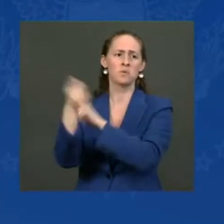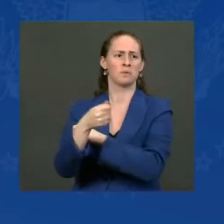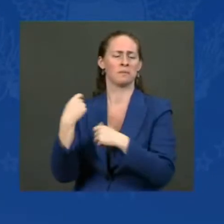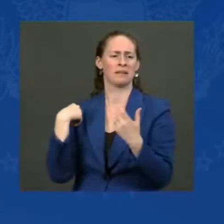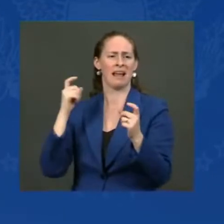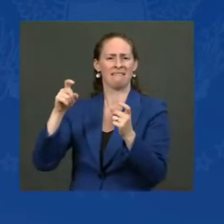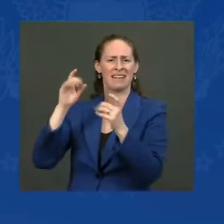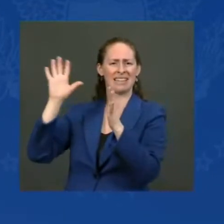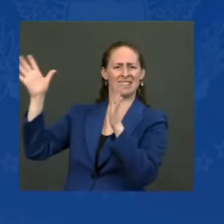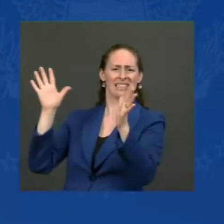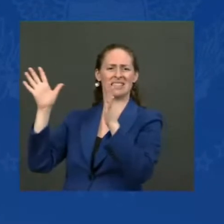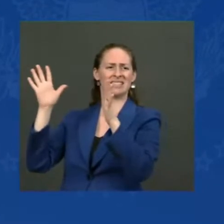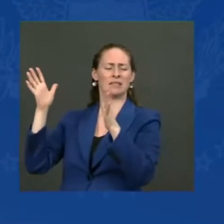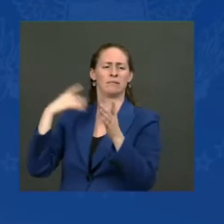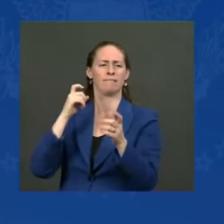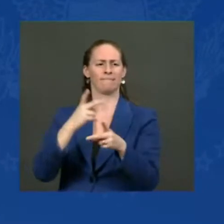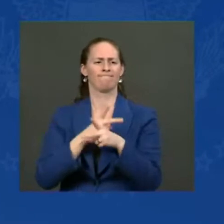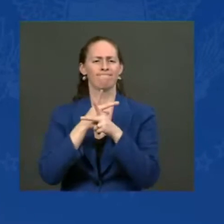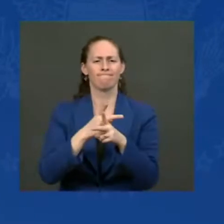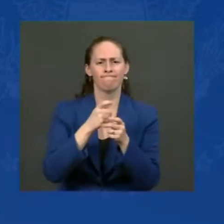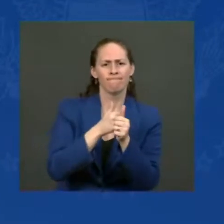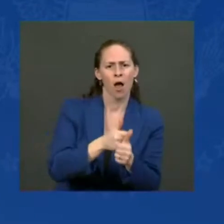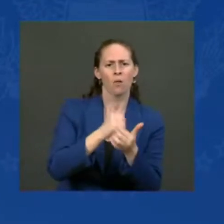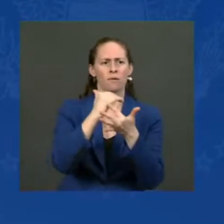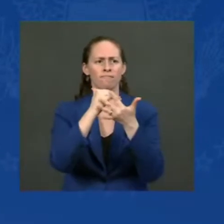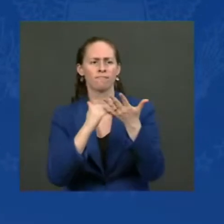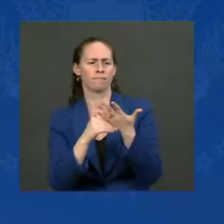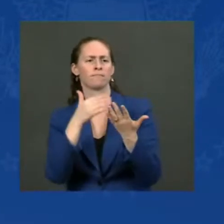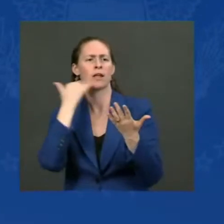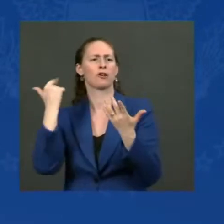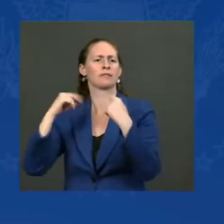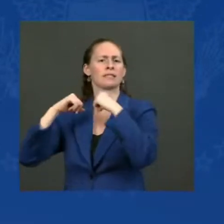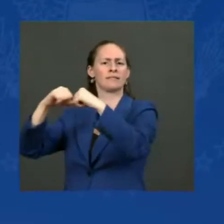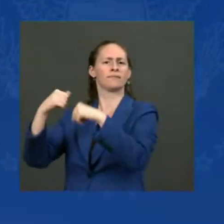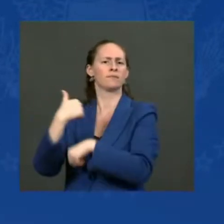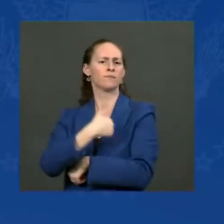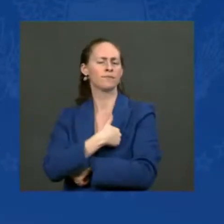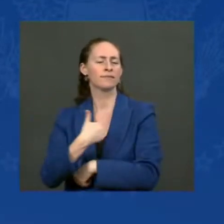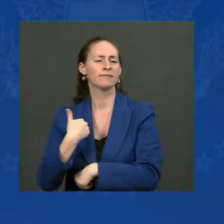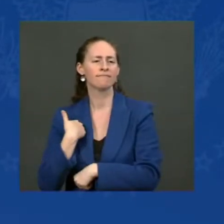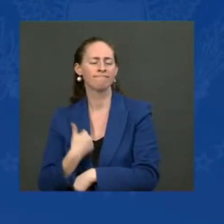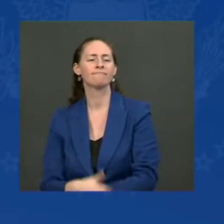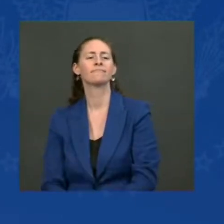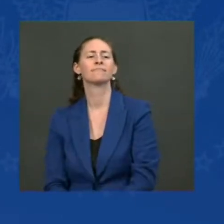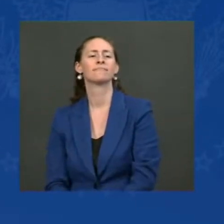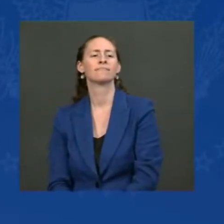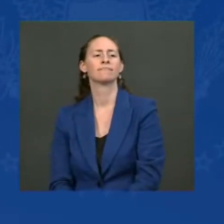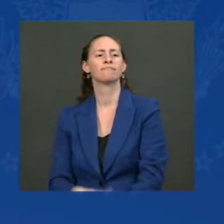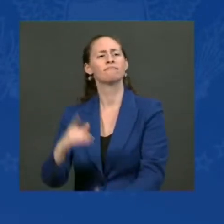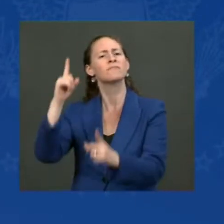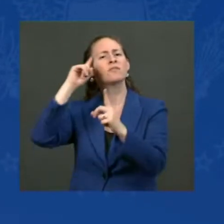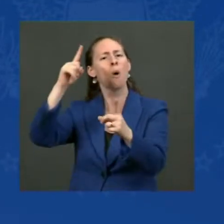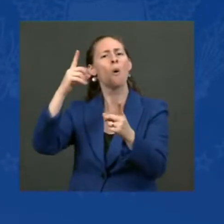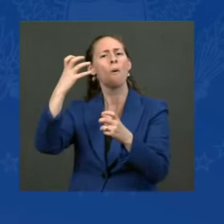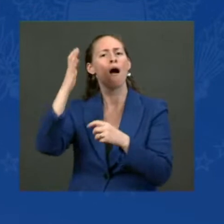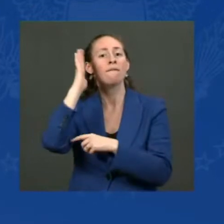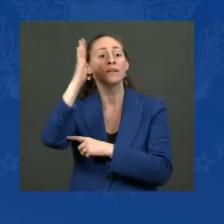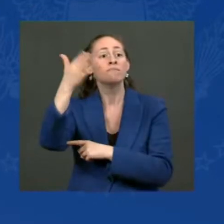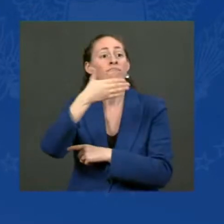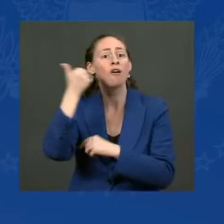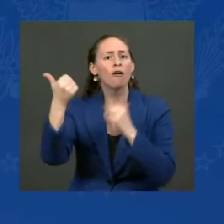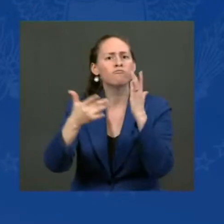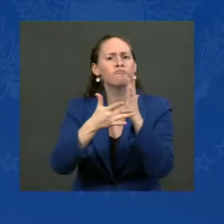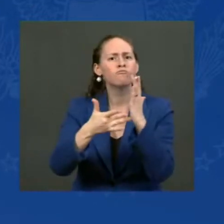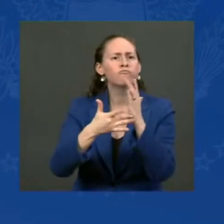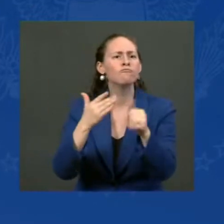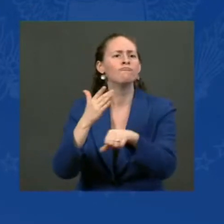to the impacts we already are seeing. Ensuring a future where technologies are a vital tool to solving human